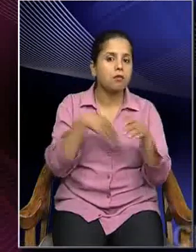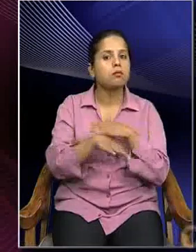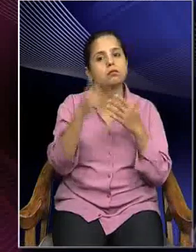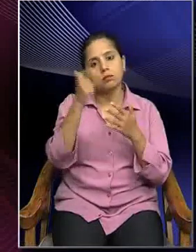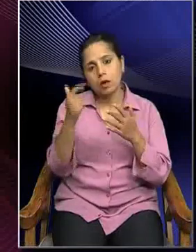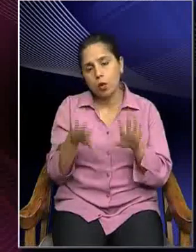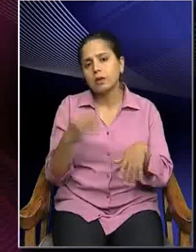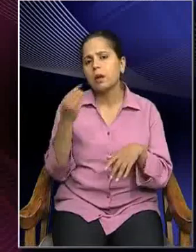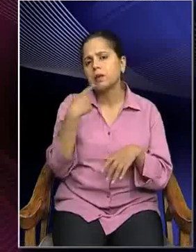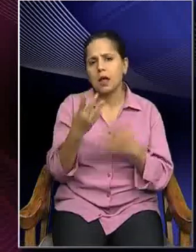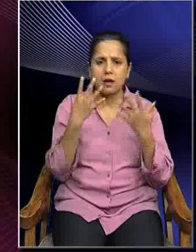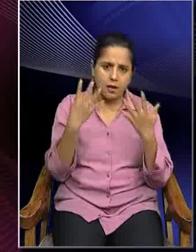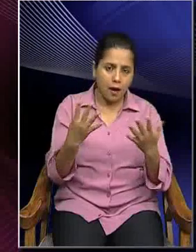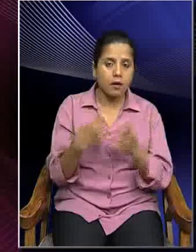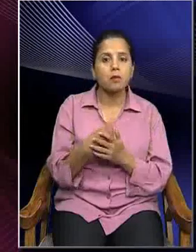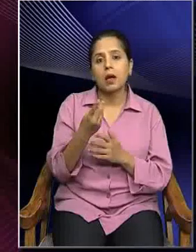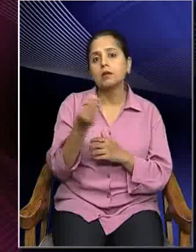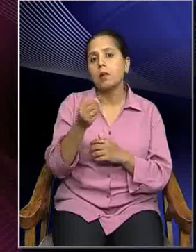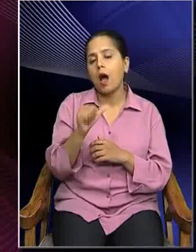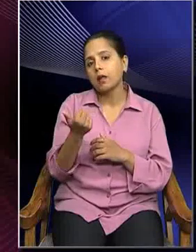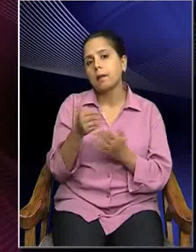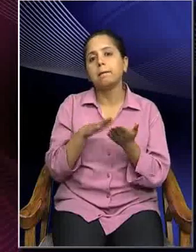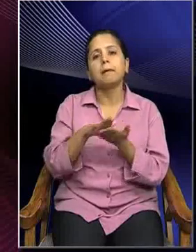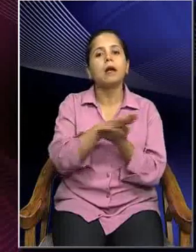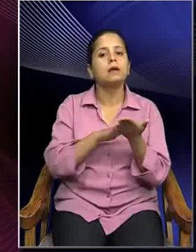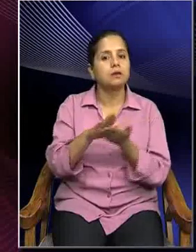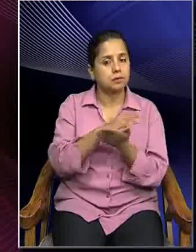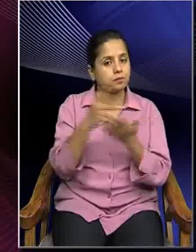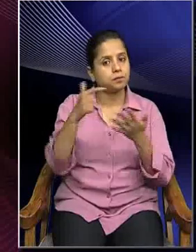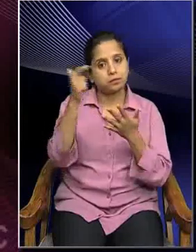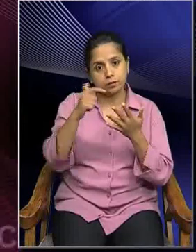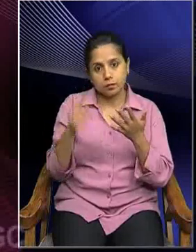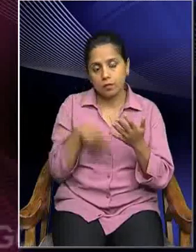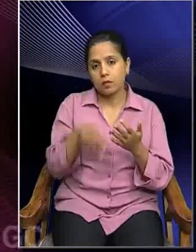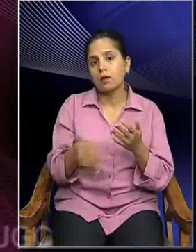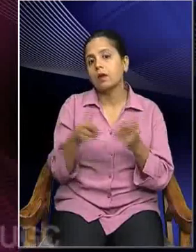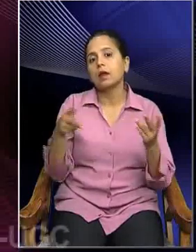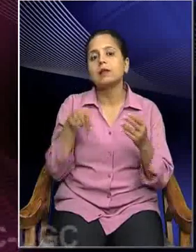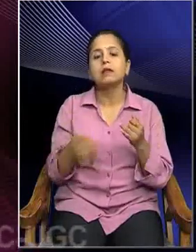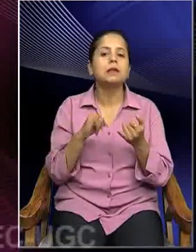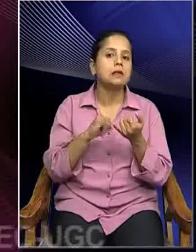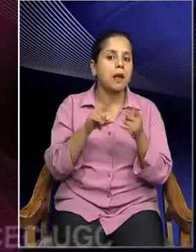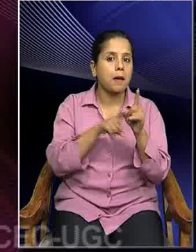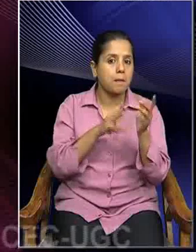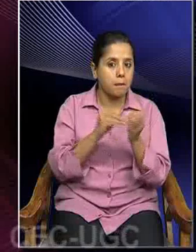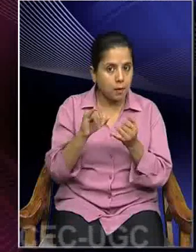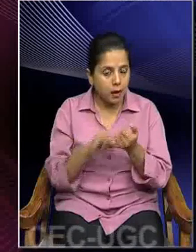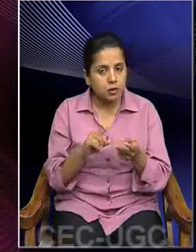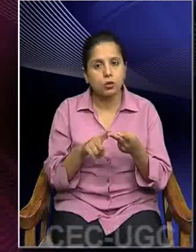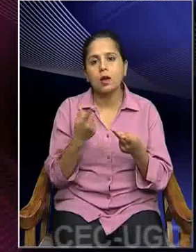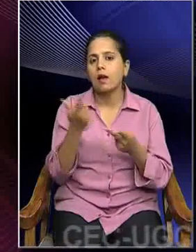but these are the basic elements. So symbols, language,